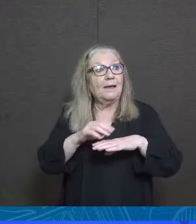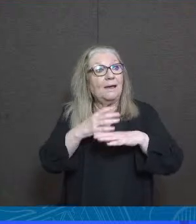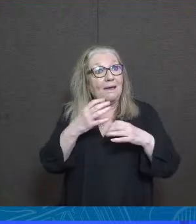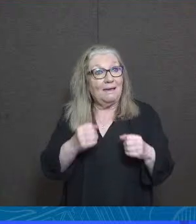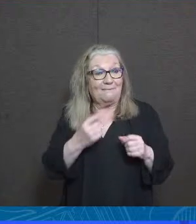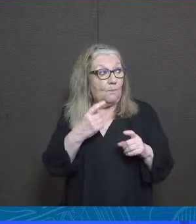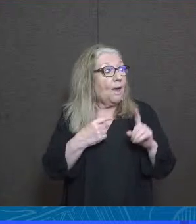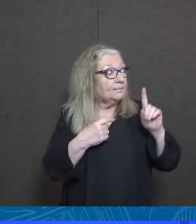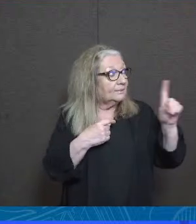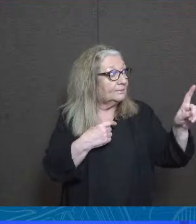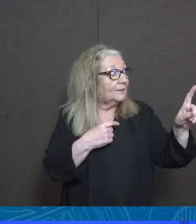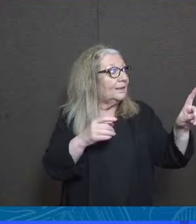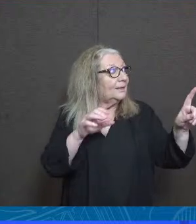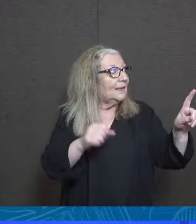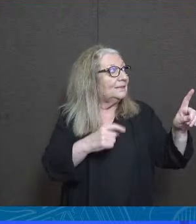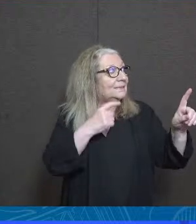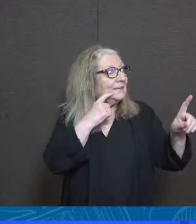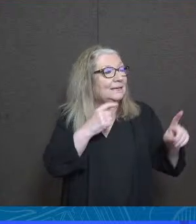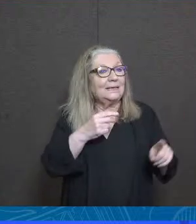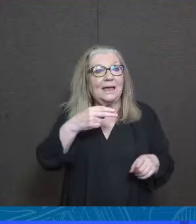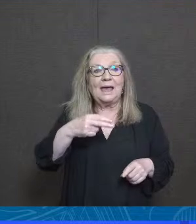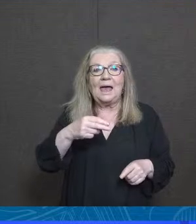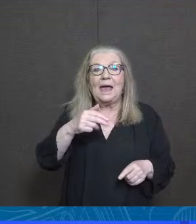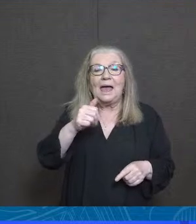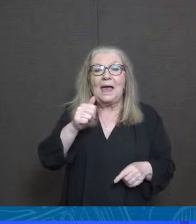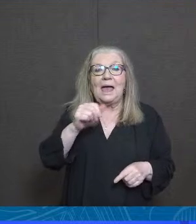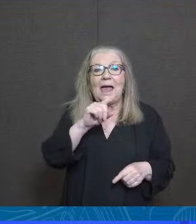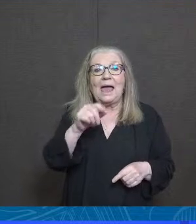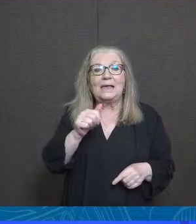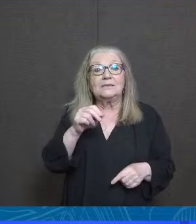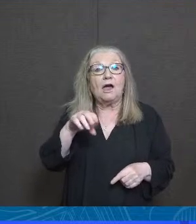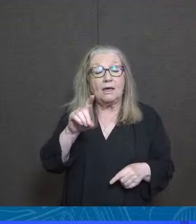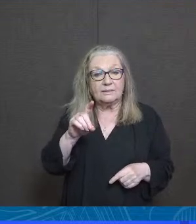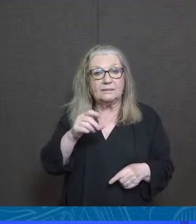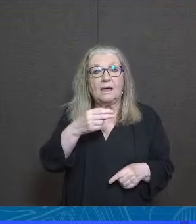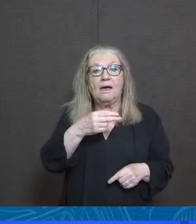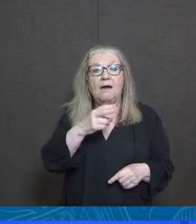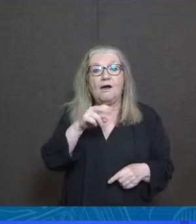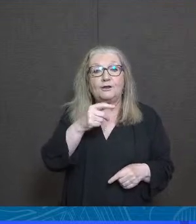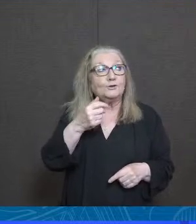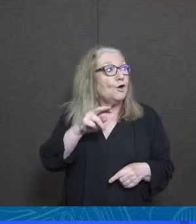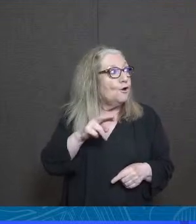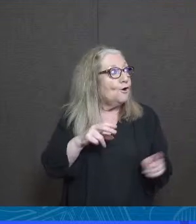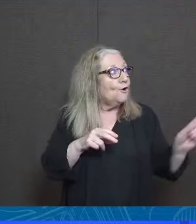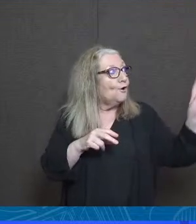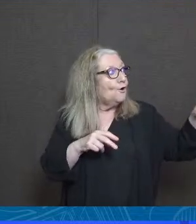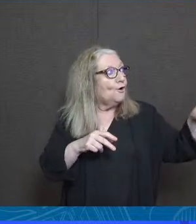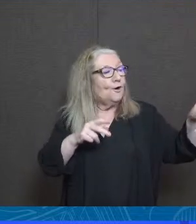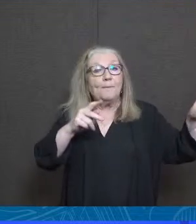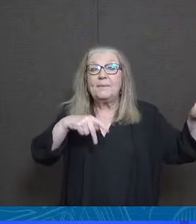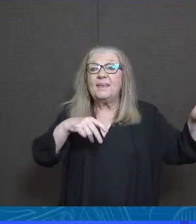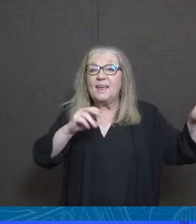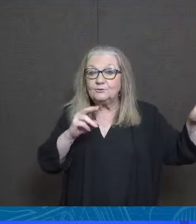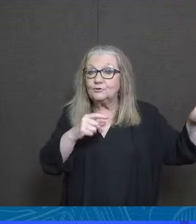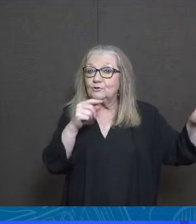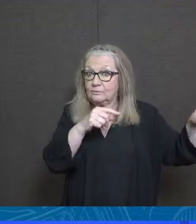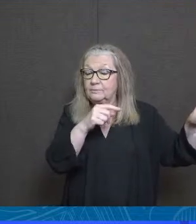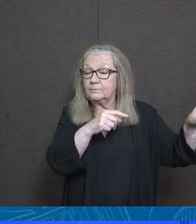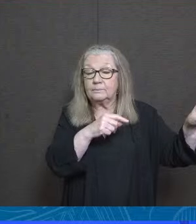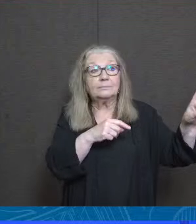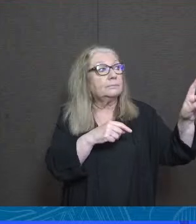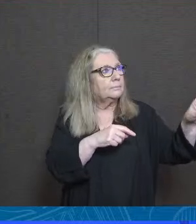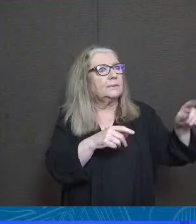can see the hazard maps, projections with return periods of different types